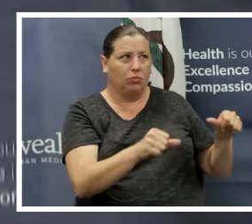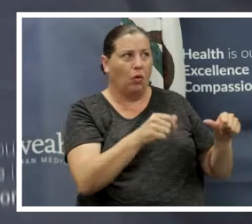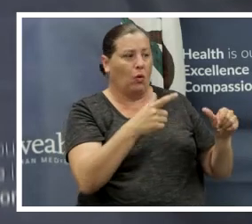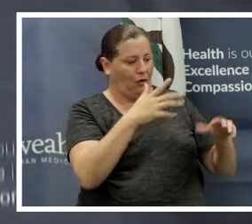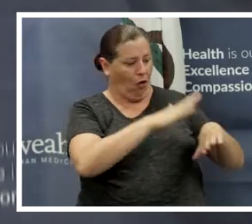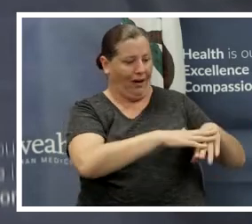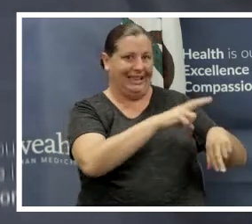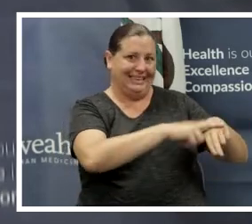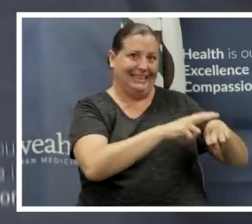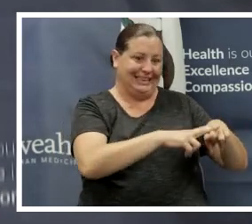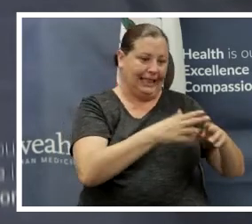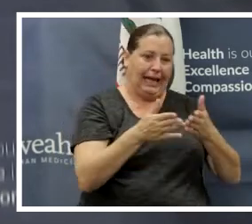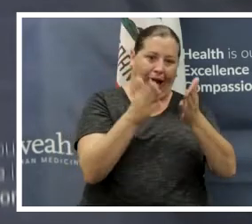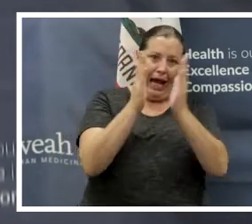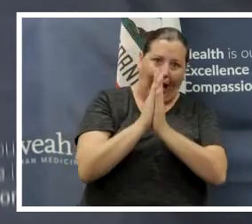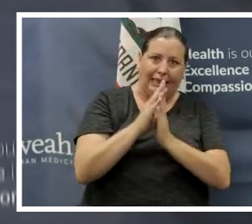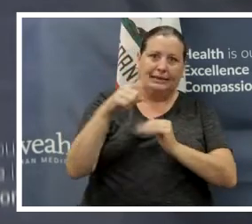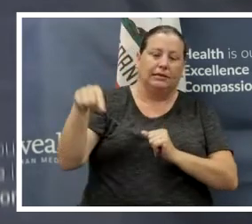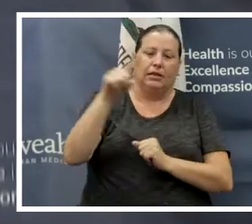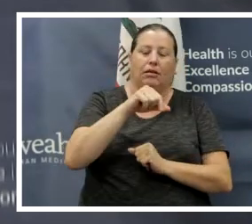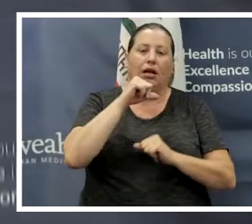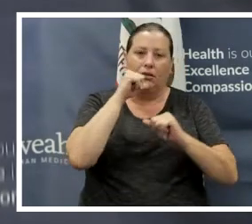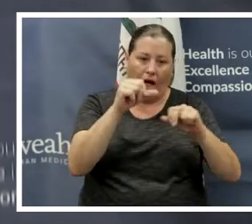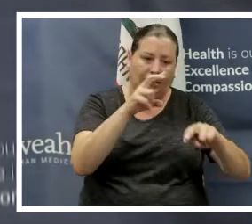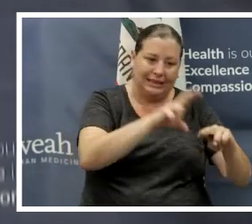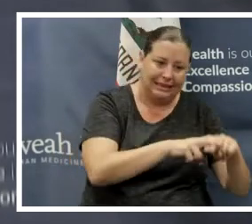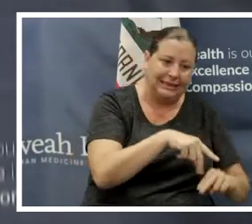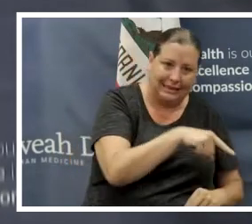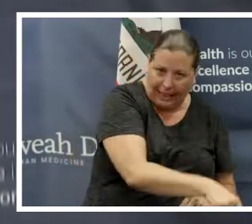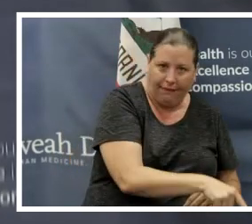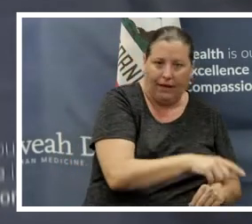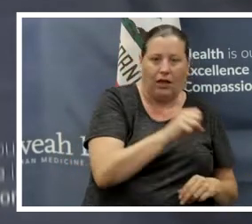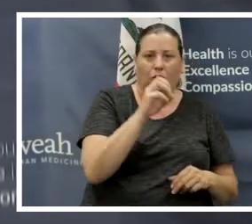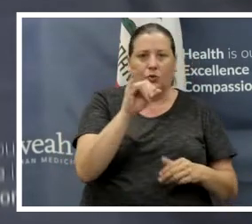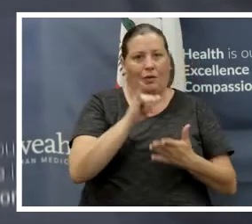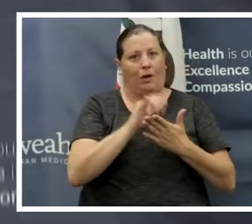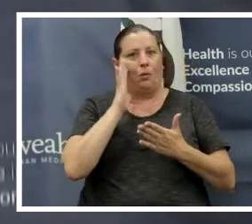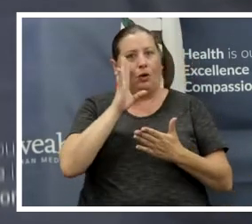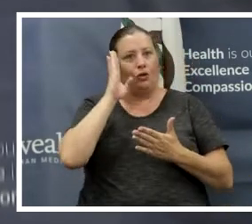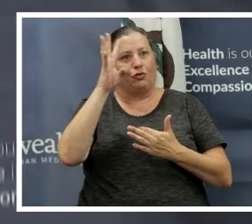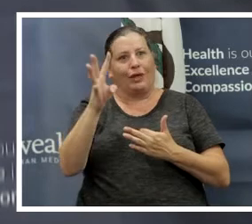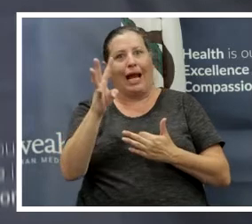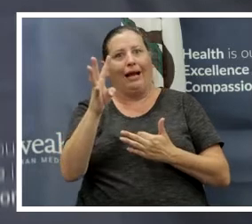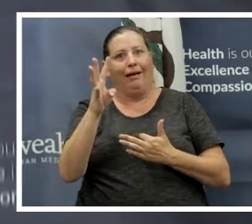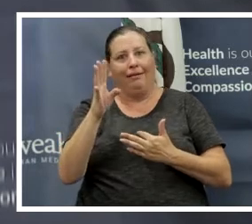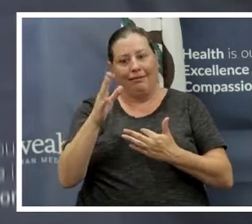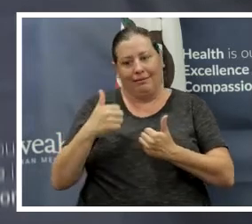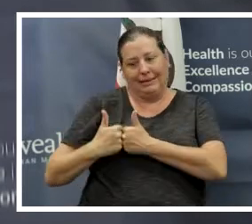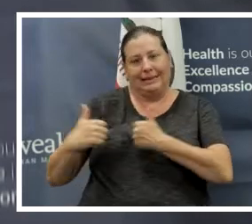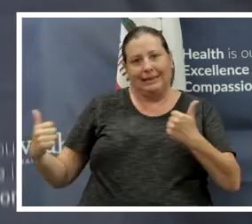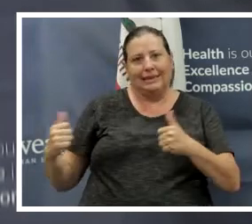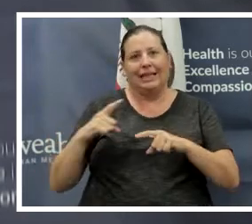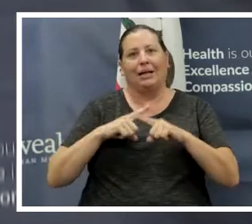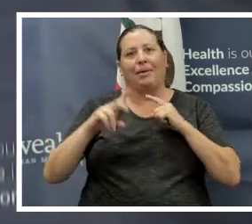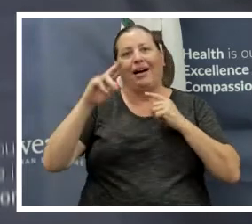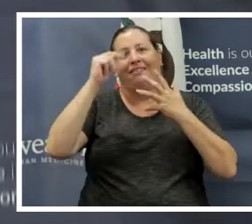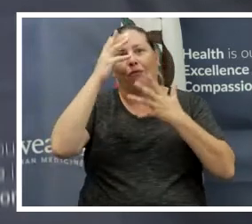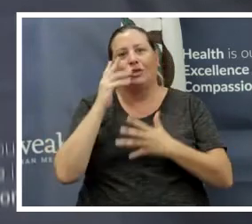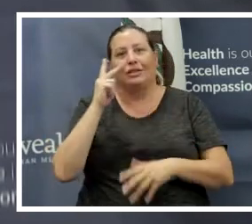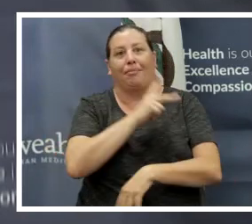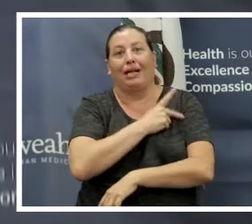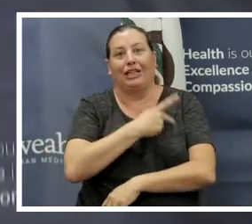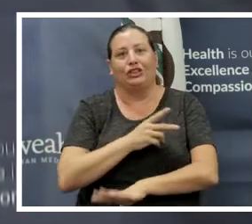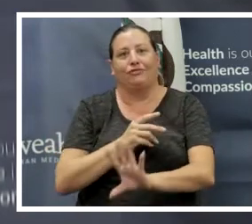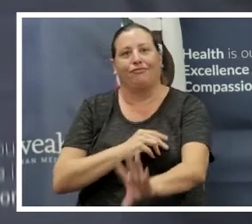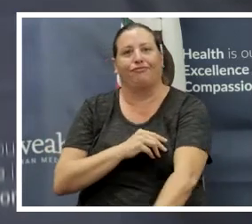there so that we'd create that distancing between patients. But unfortunately, patients would remove those and sit